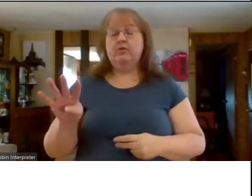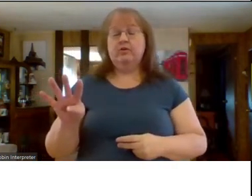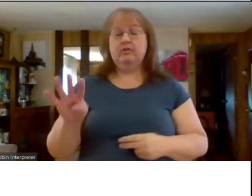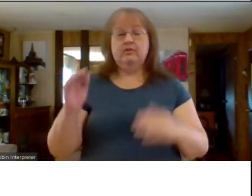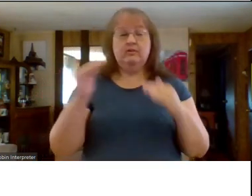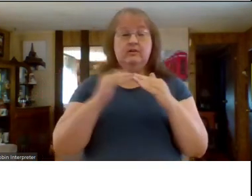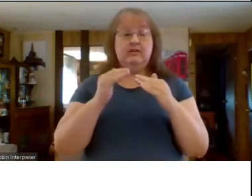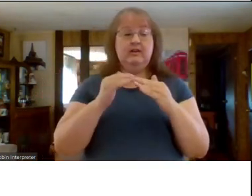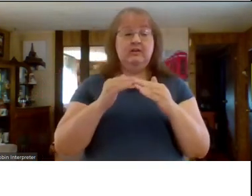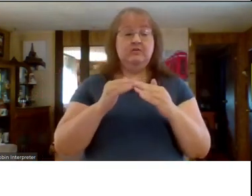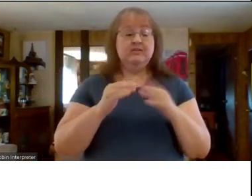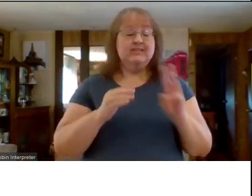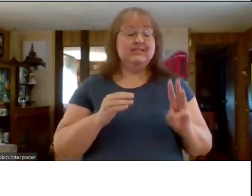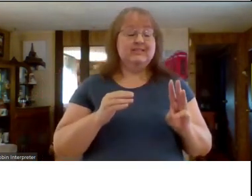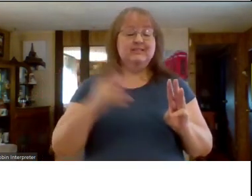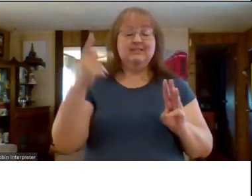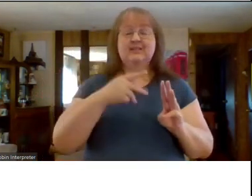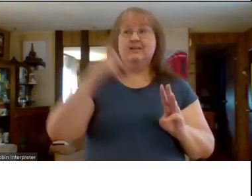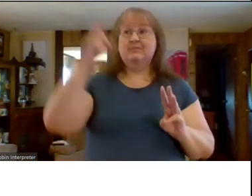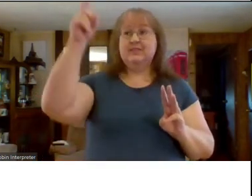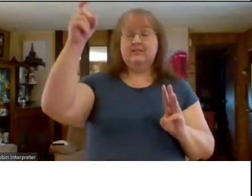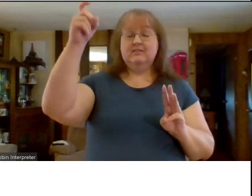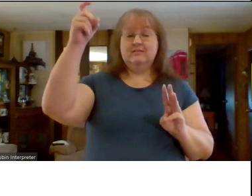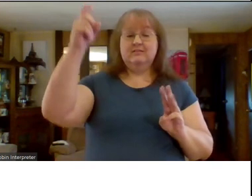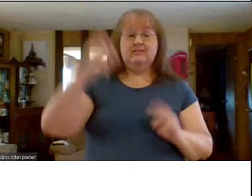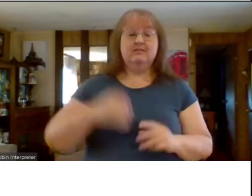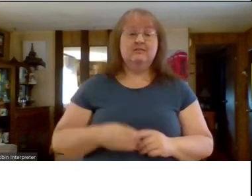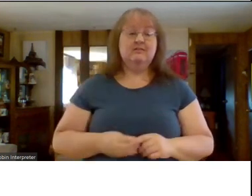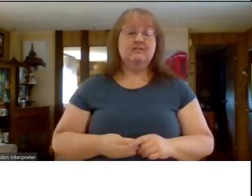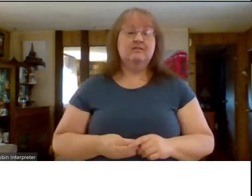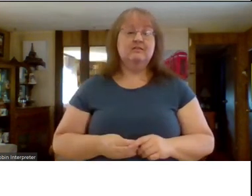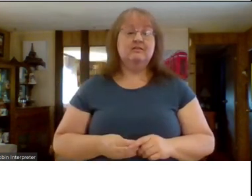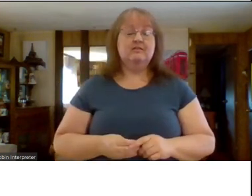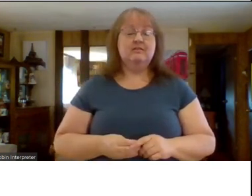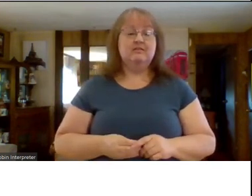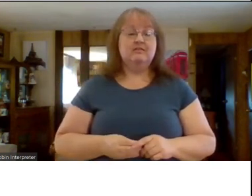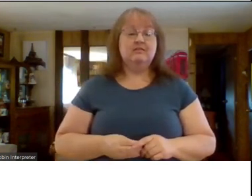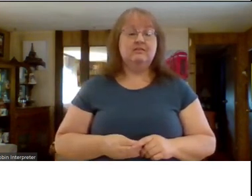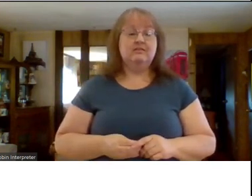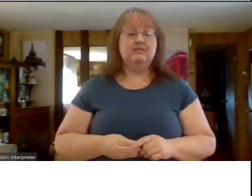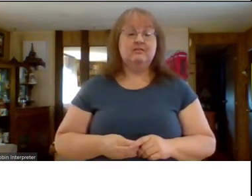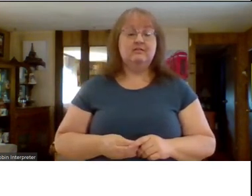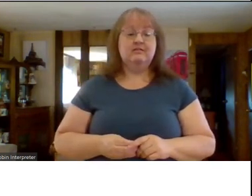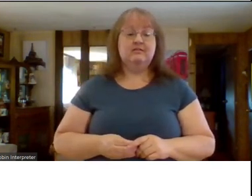Okay, so then 7 times 54 equals 6 times x.